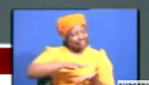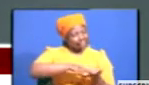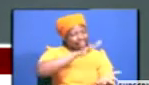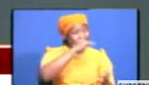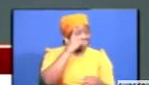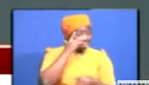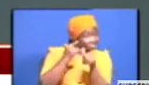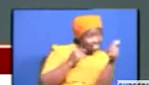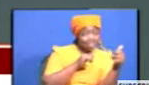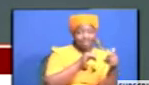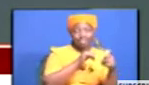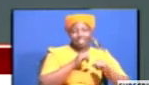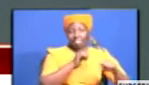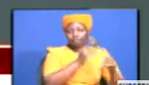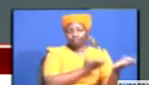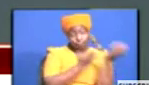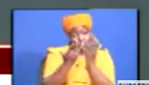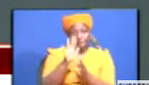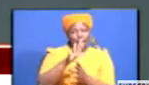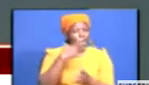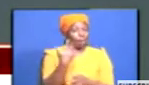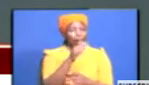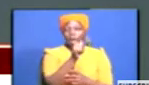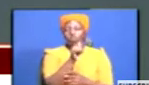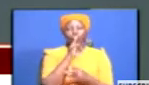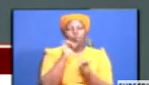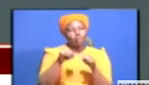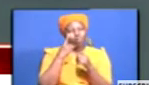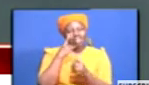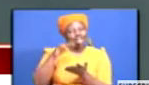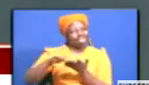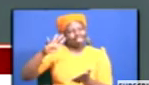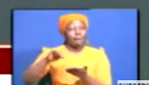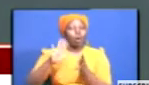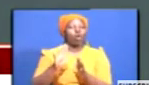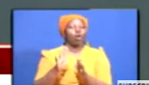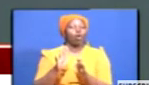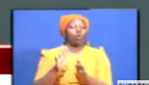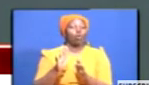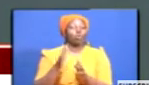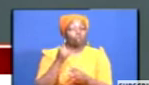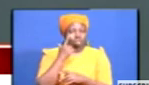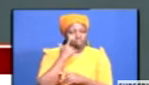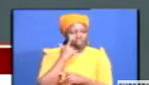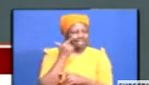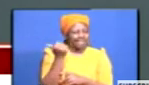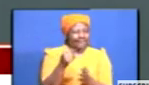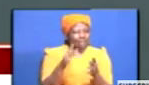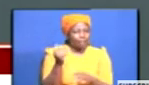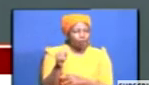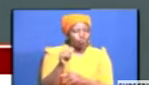actually responded, so you are likely to see even more. We haven't seen anything on whether 14 days are